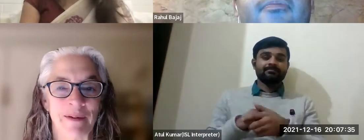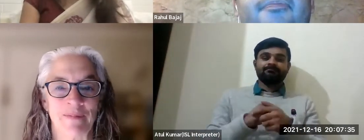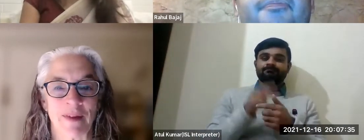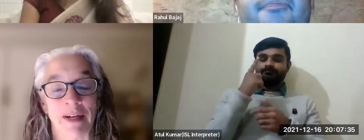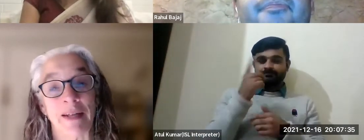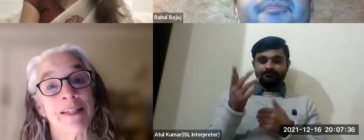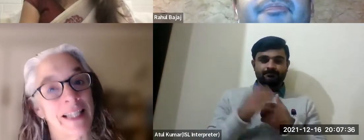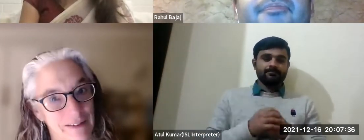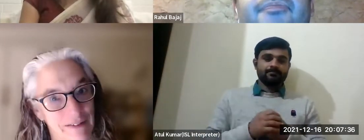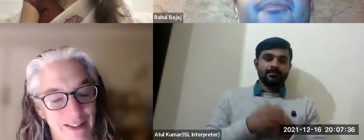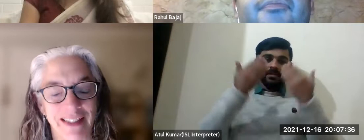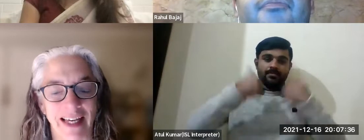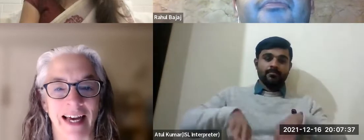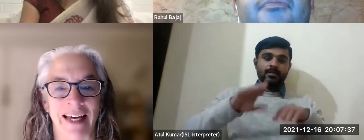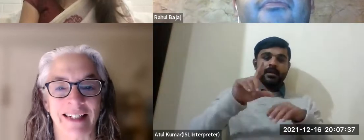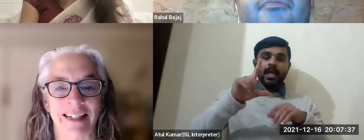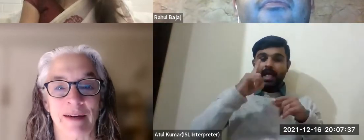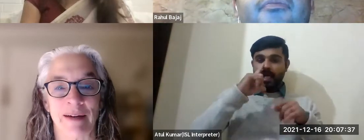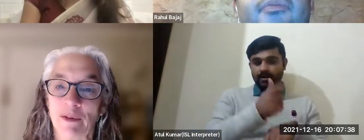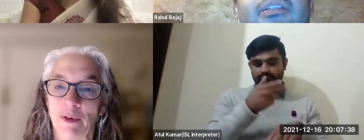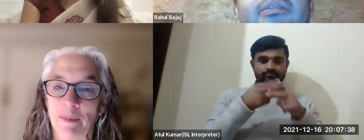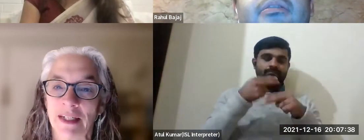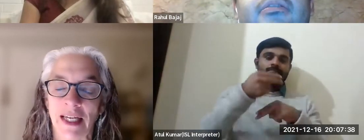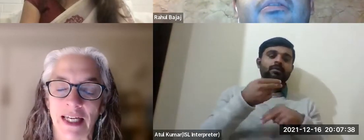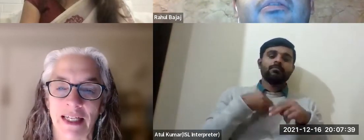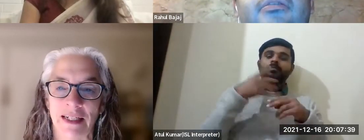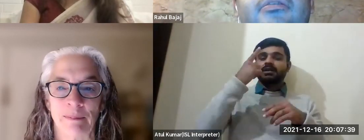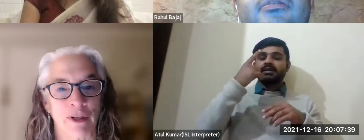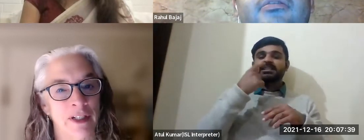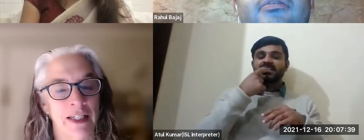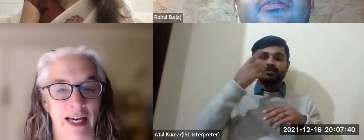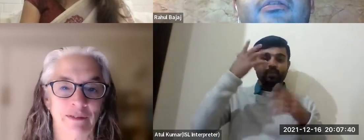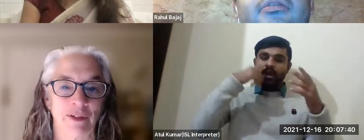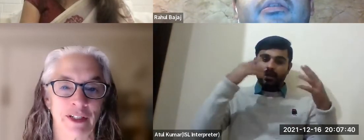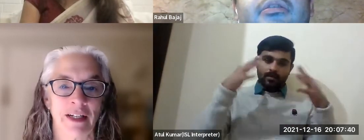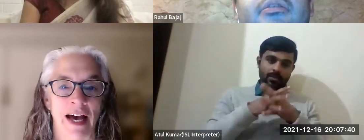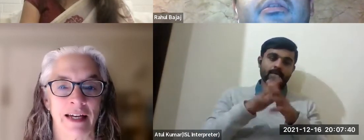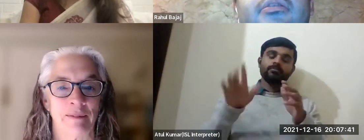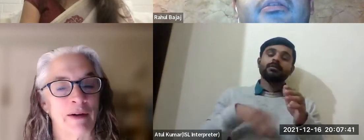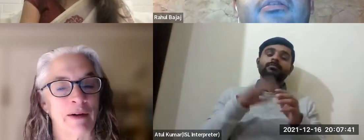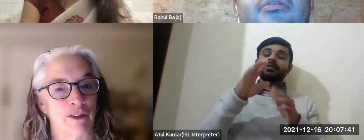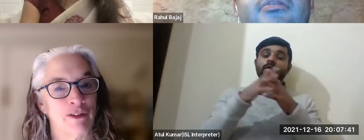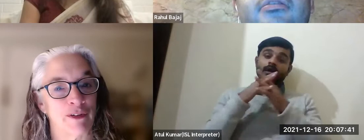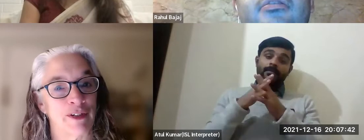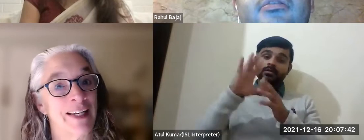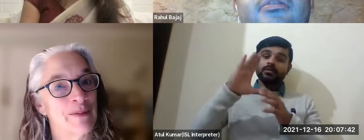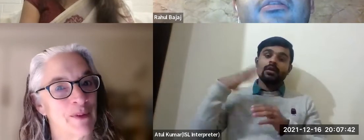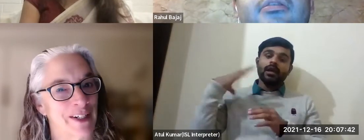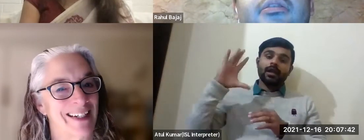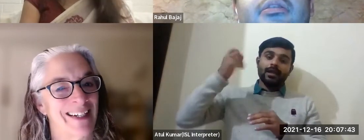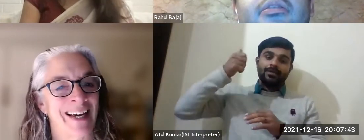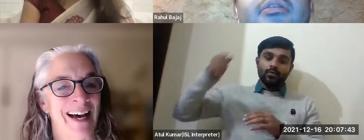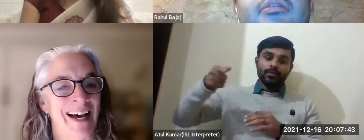Rahul. My name is Lainey Feingold, and I am a white woman in Berkeley, California at about 6:30